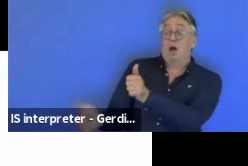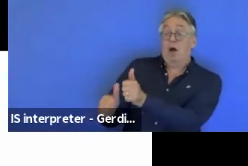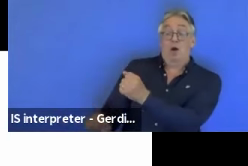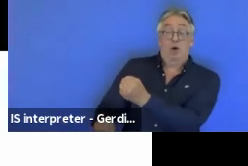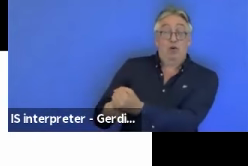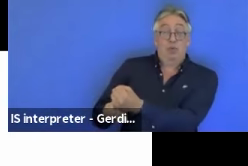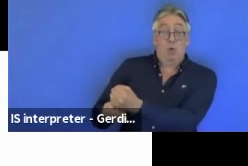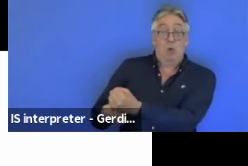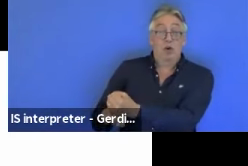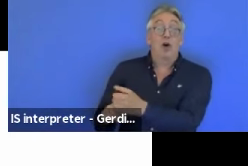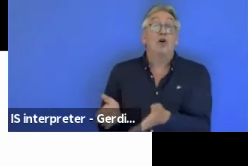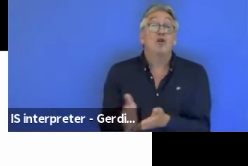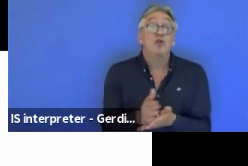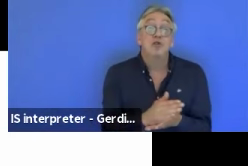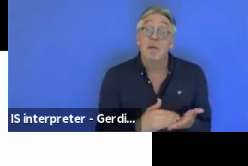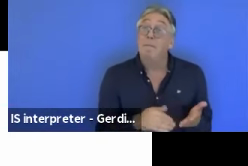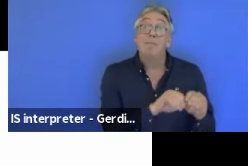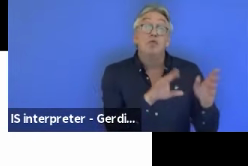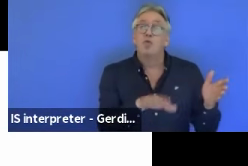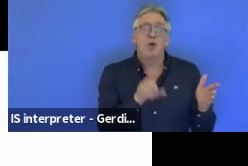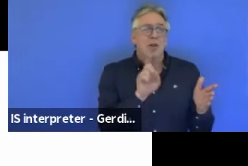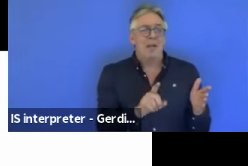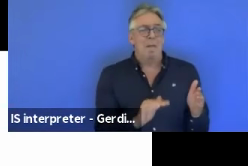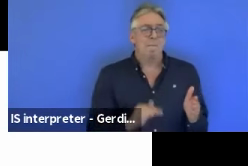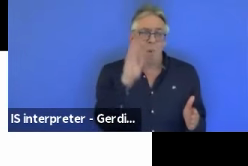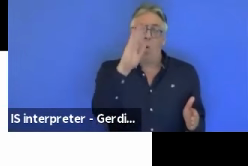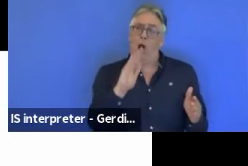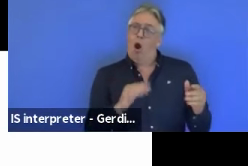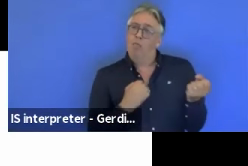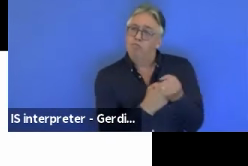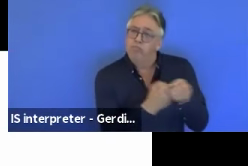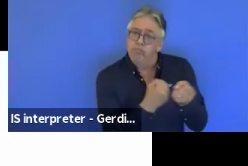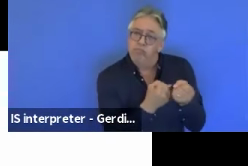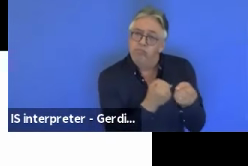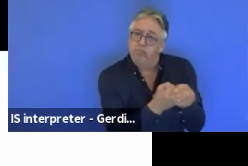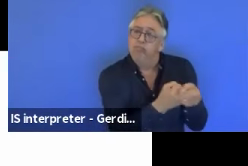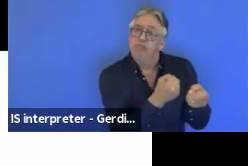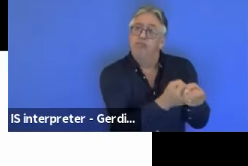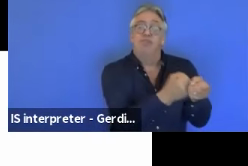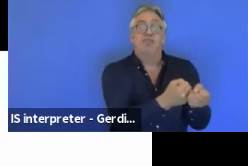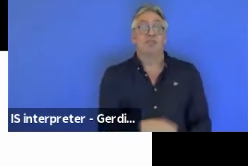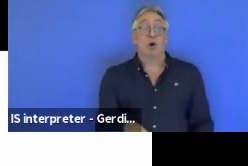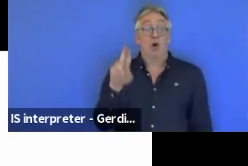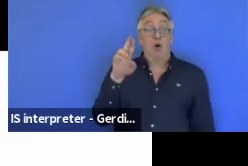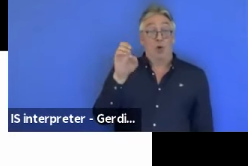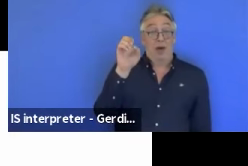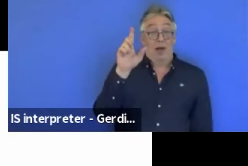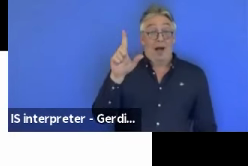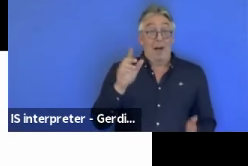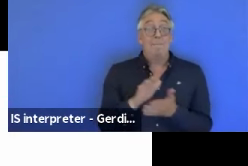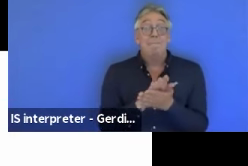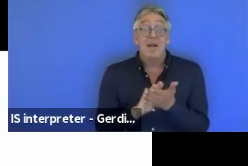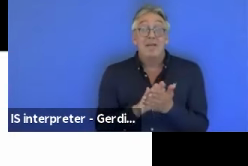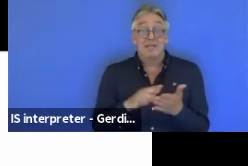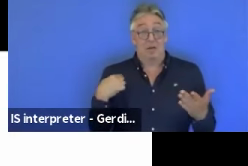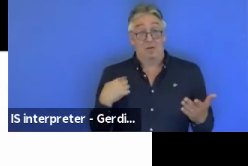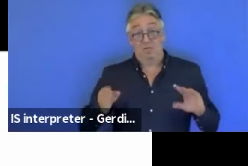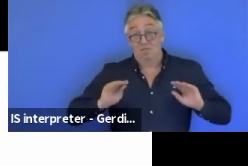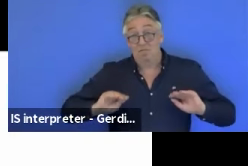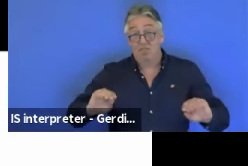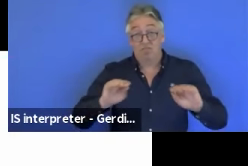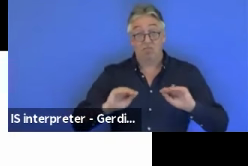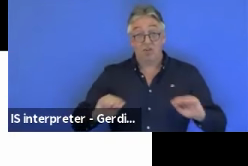for several students. Universal design for learning assures that we have inclusive practices across